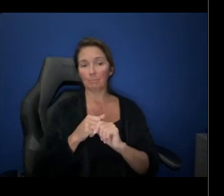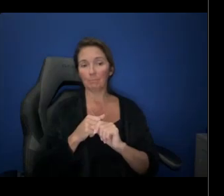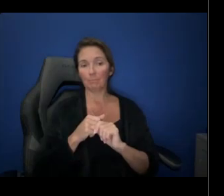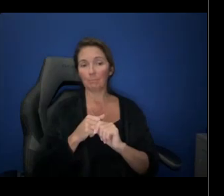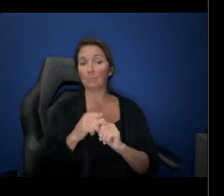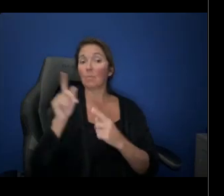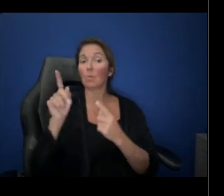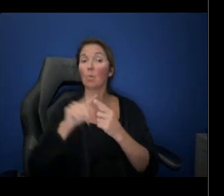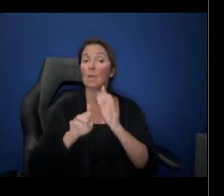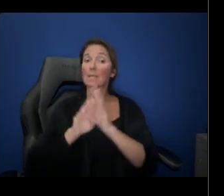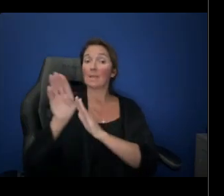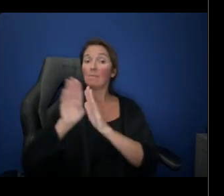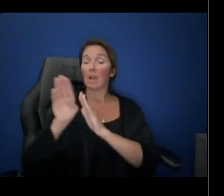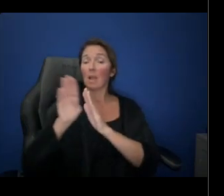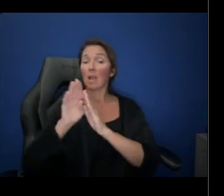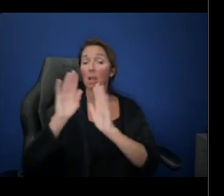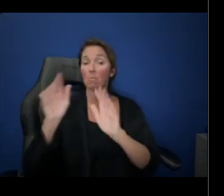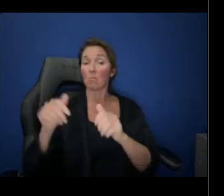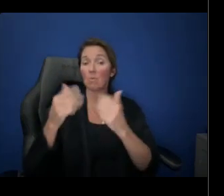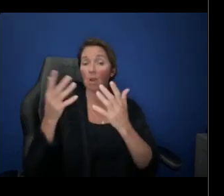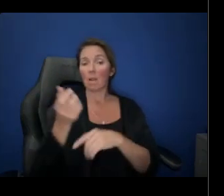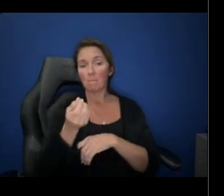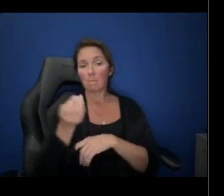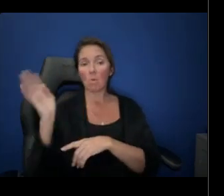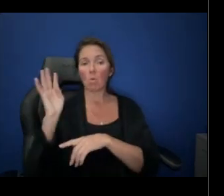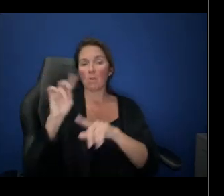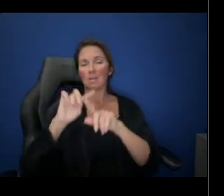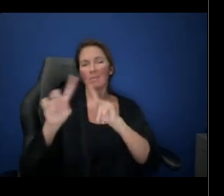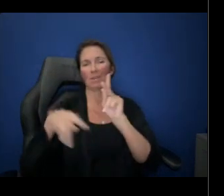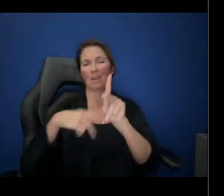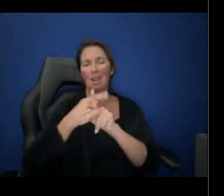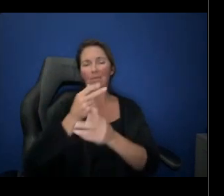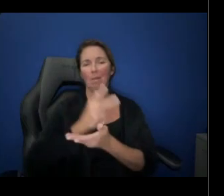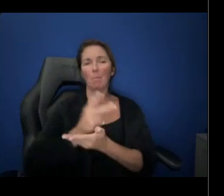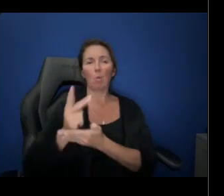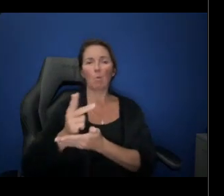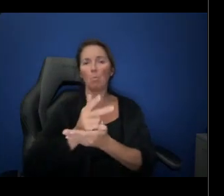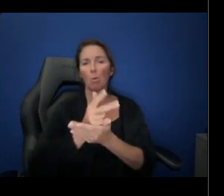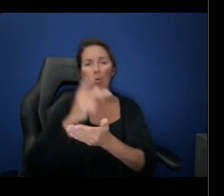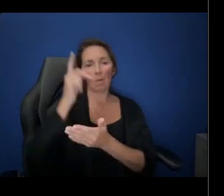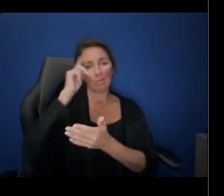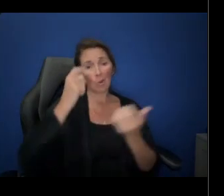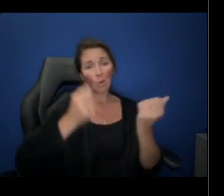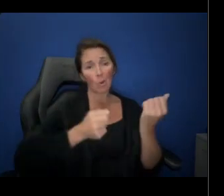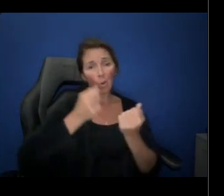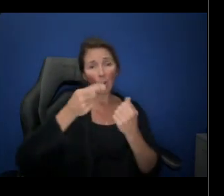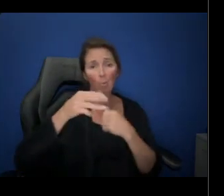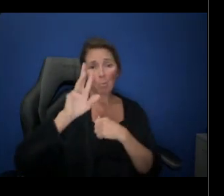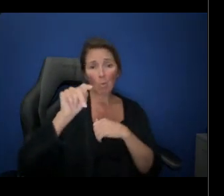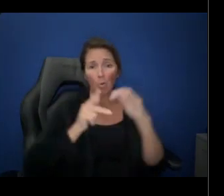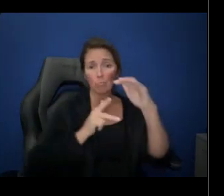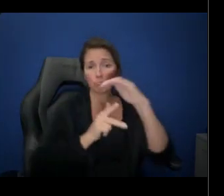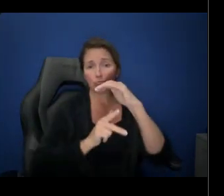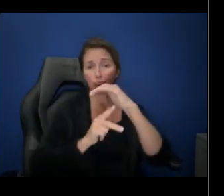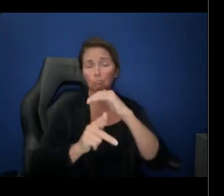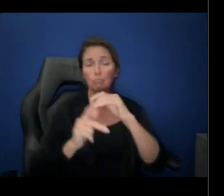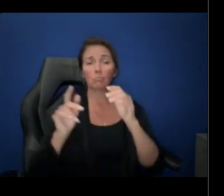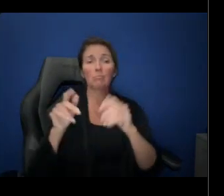When a development provides multiple types of parking, such as carports,